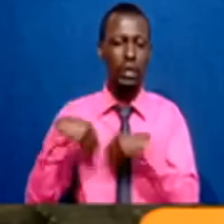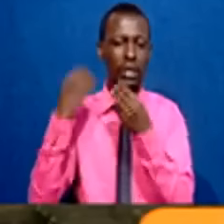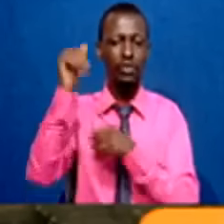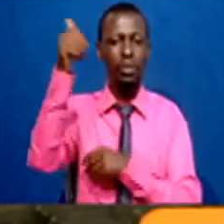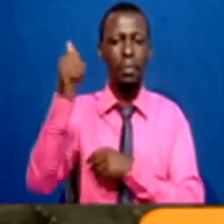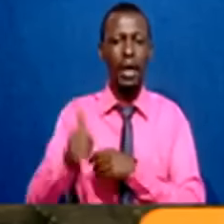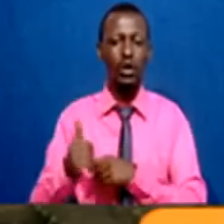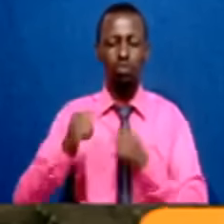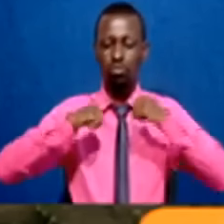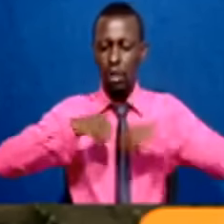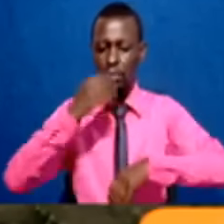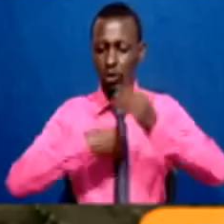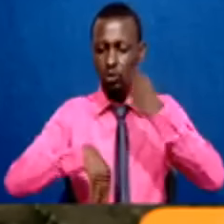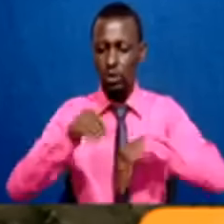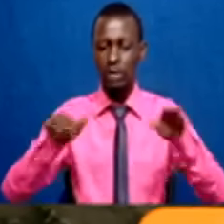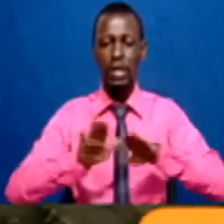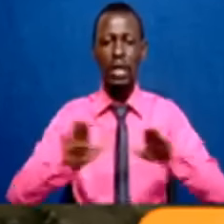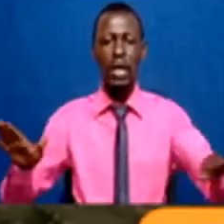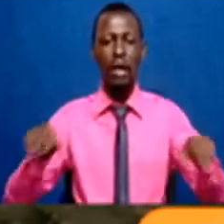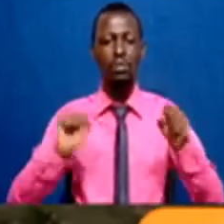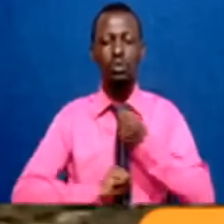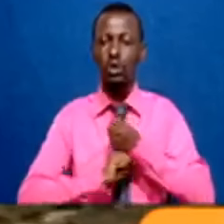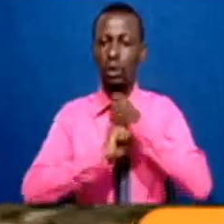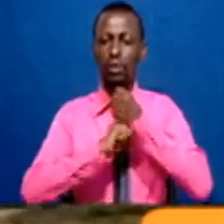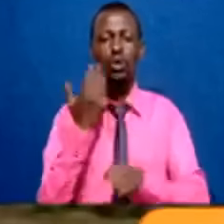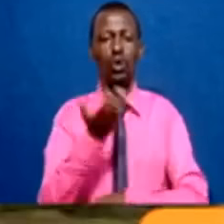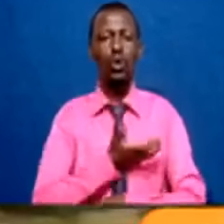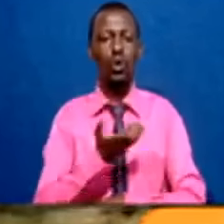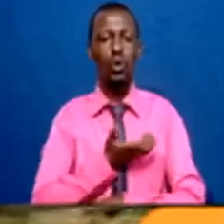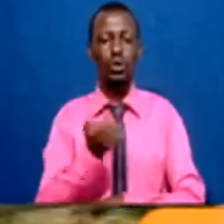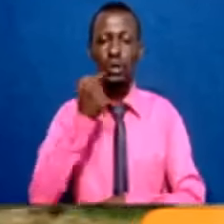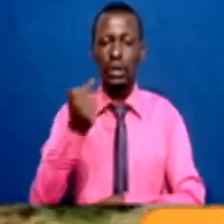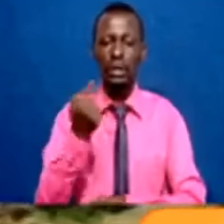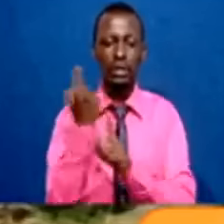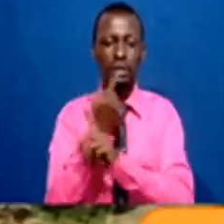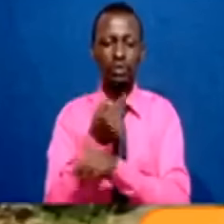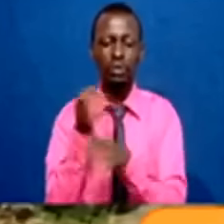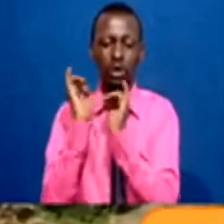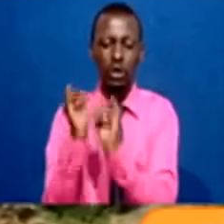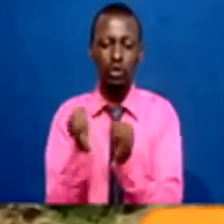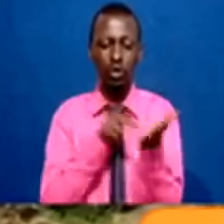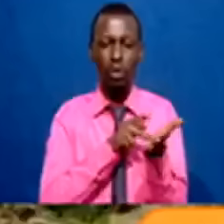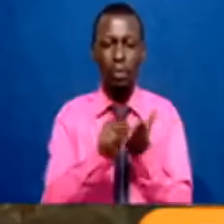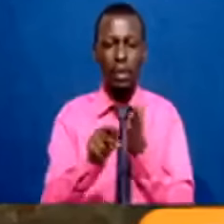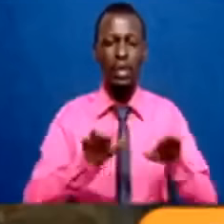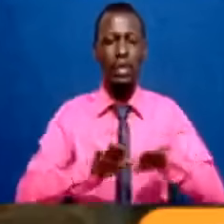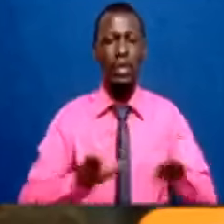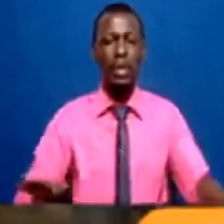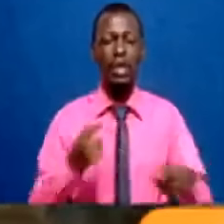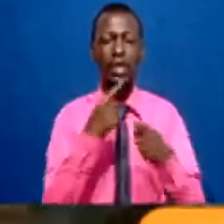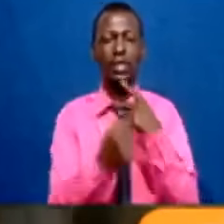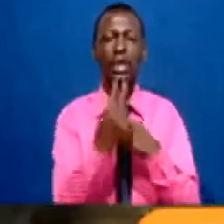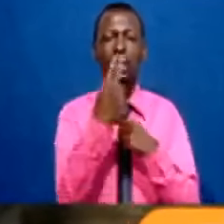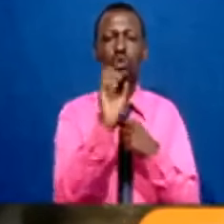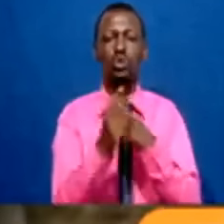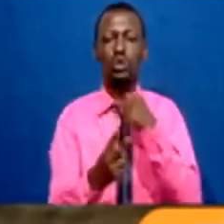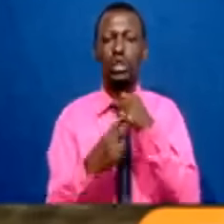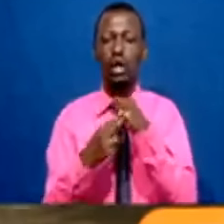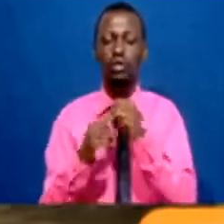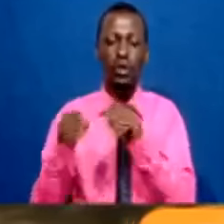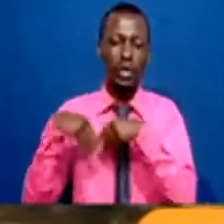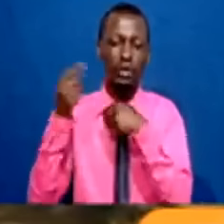claim. Kulei had indicated that he bought the land from various individuals in 2007 who were allotted the property by